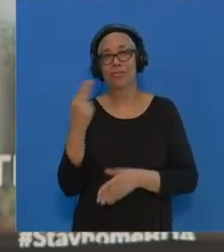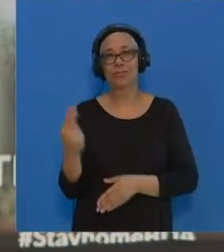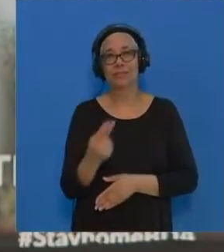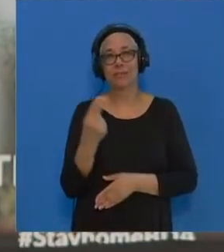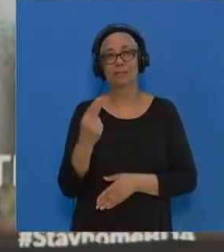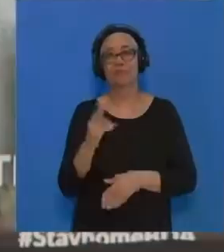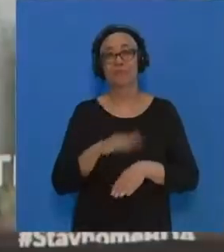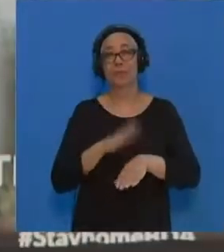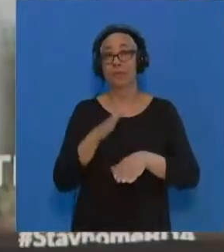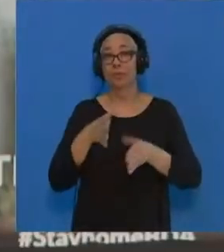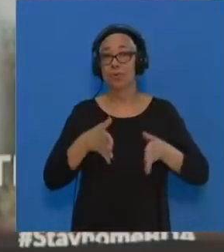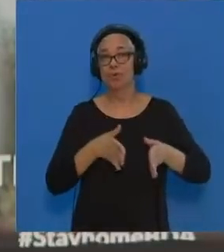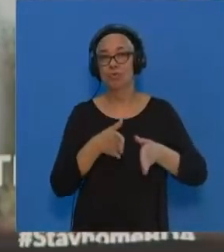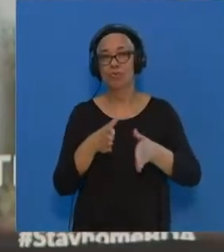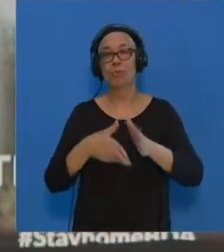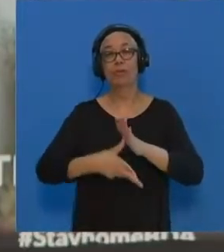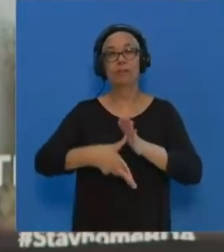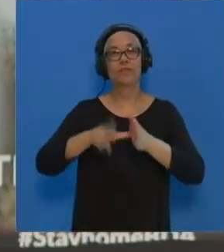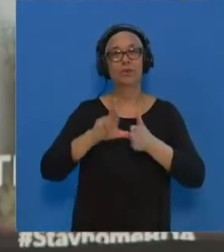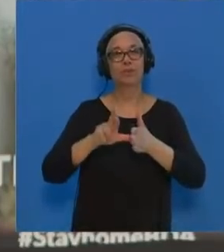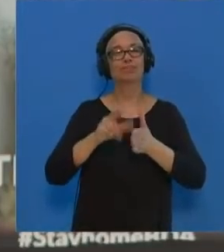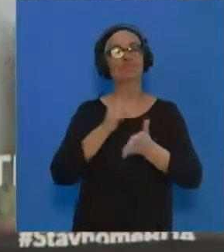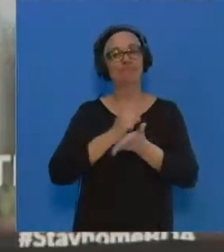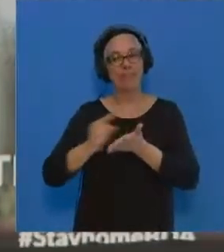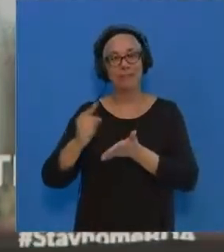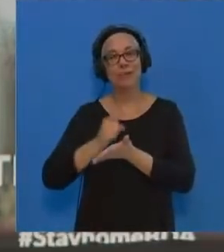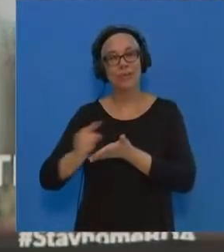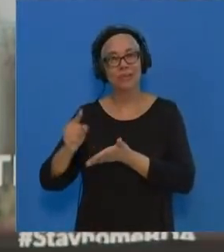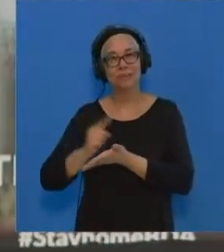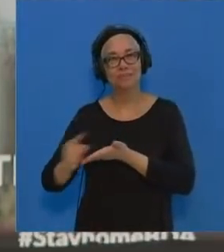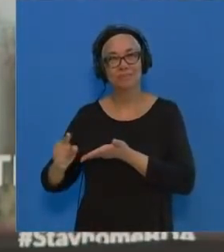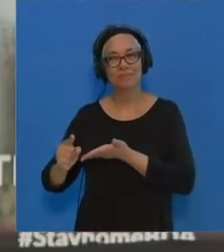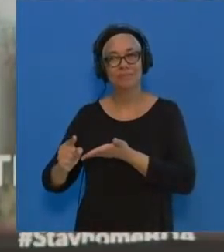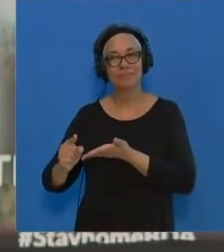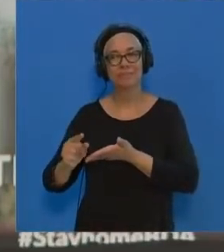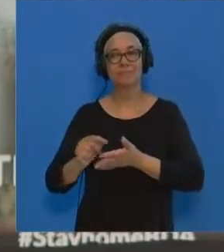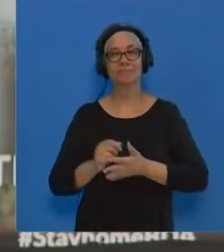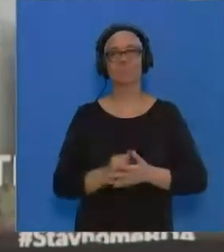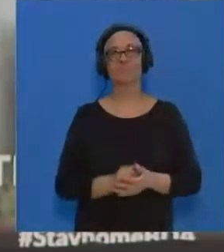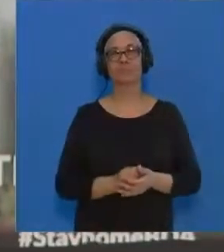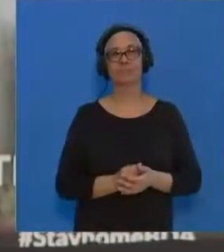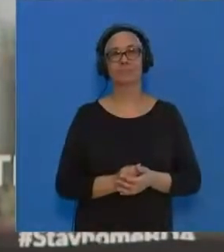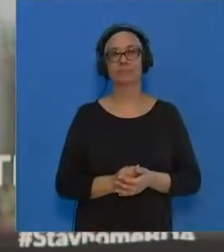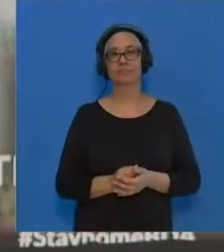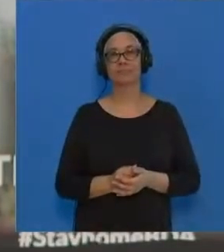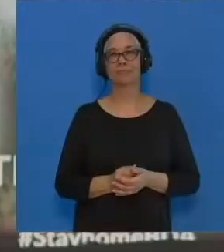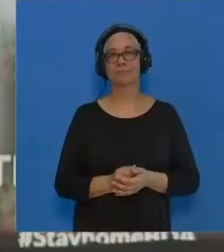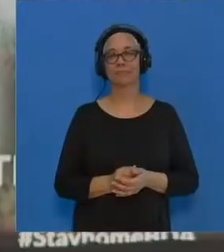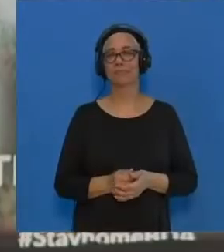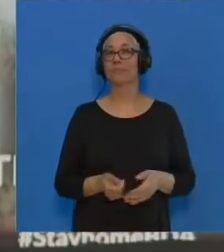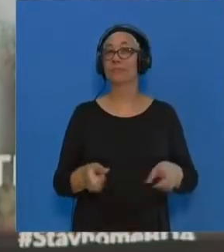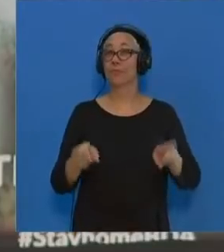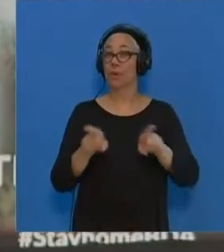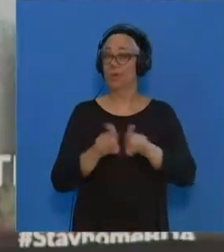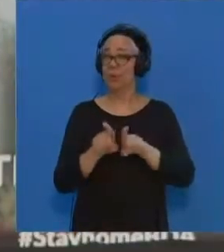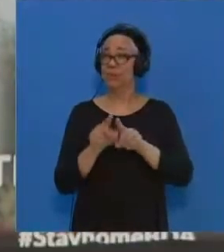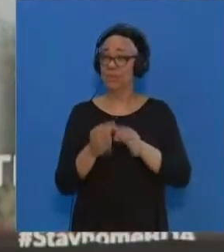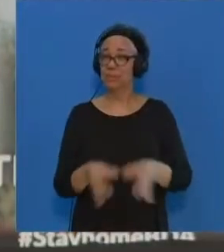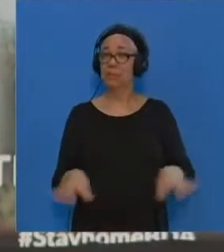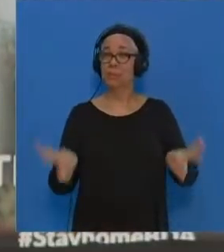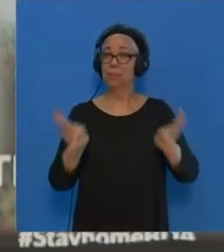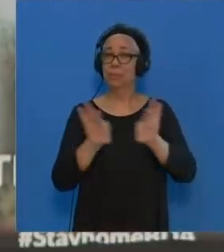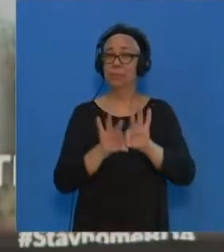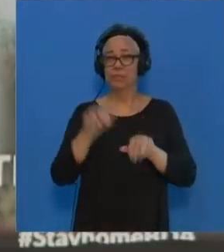be reviewed on a weekly basis. It is also important that I remind everyone